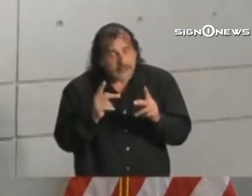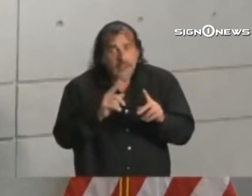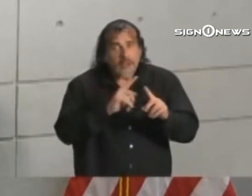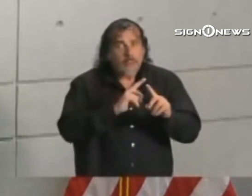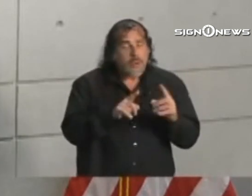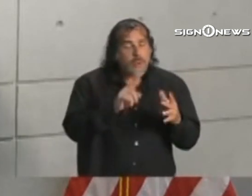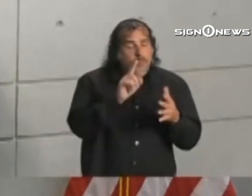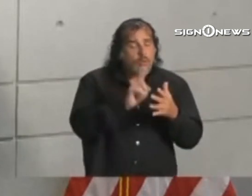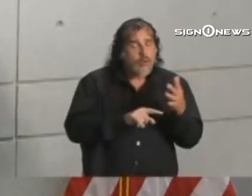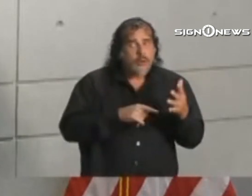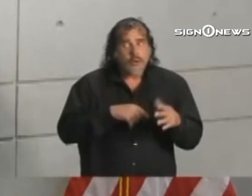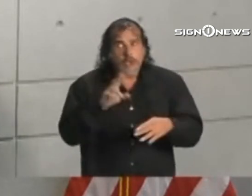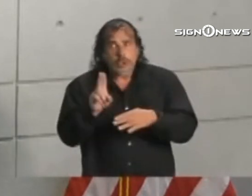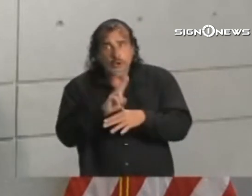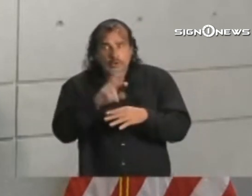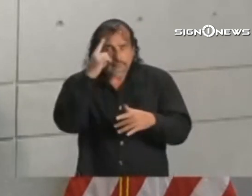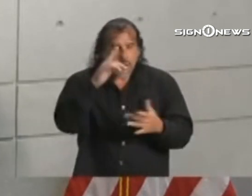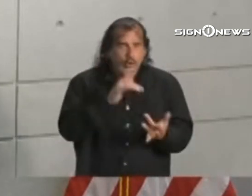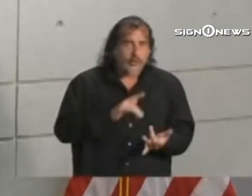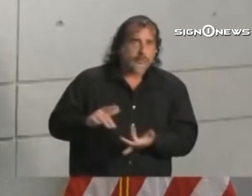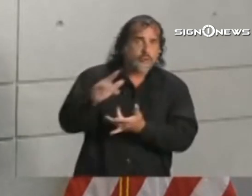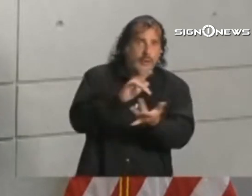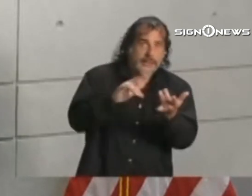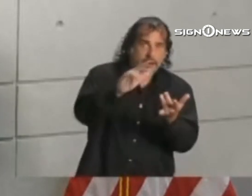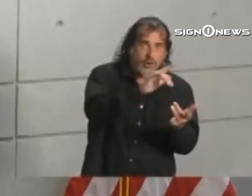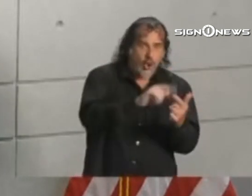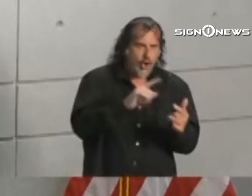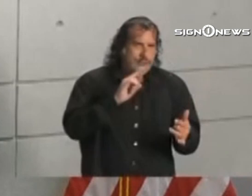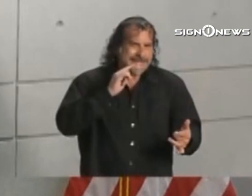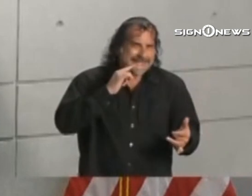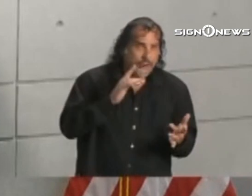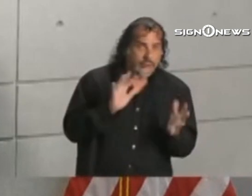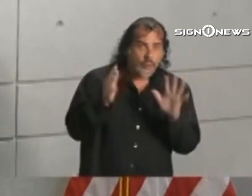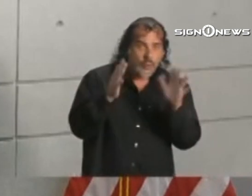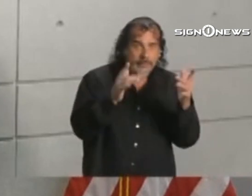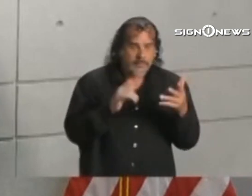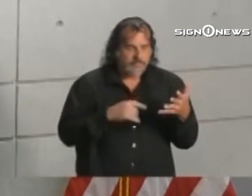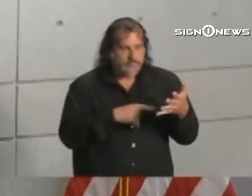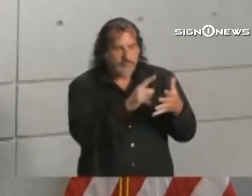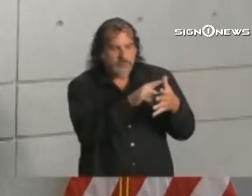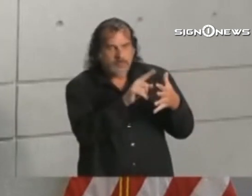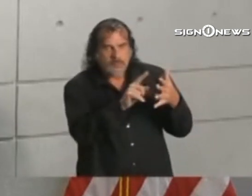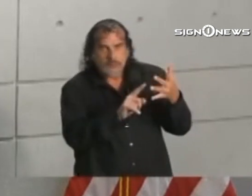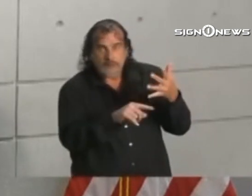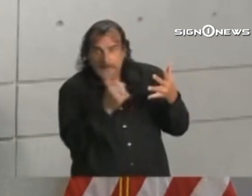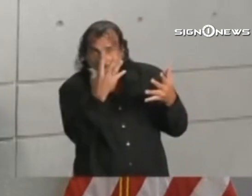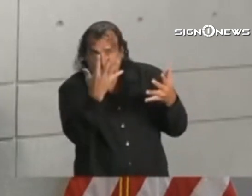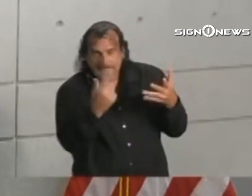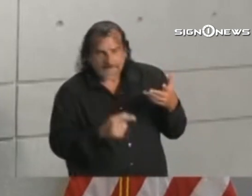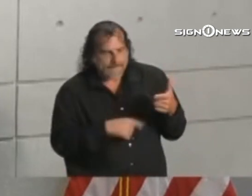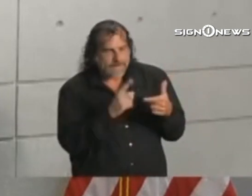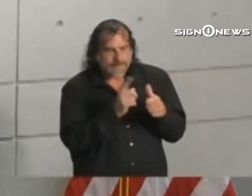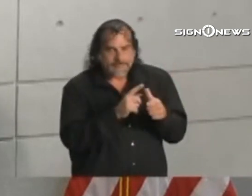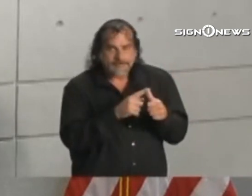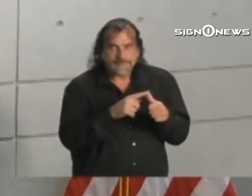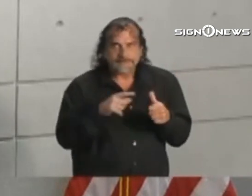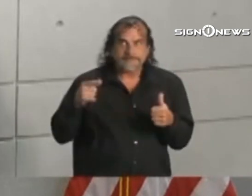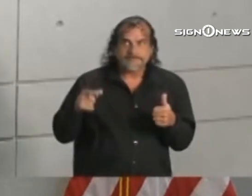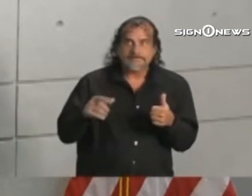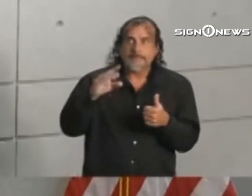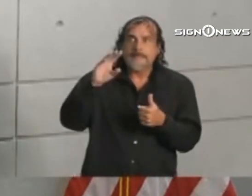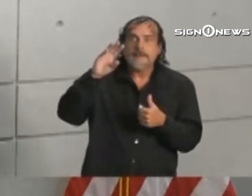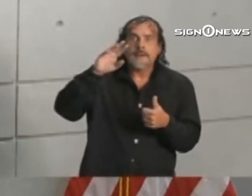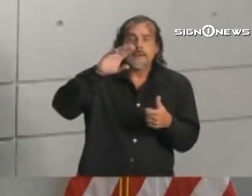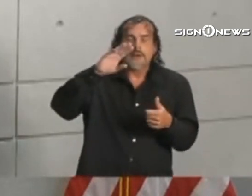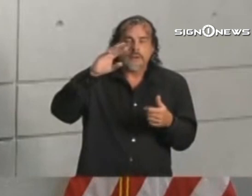use for tornadic alerts and any other severe weather alerts is a number of things. First of all, the Misswind emergency communication